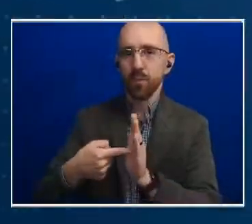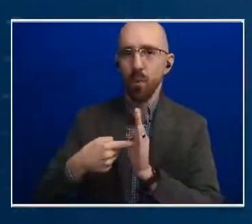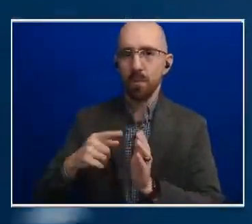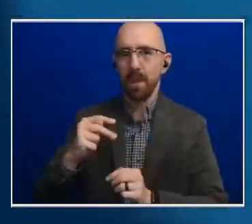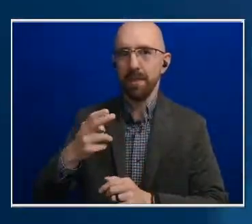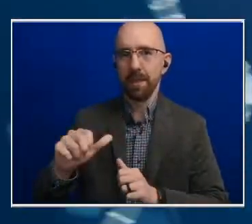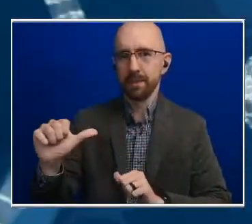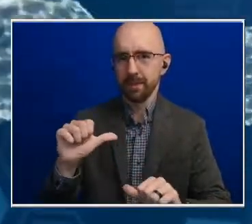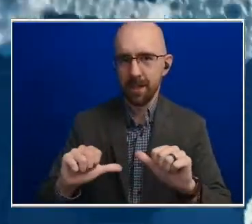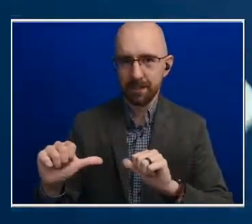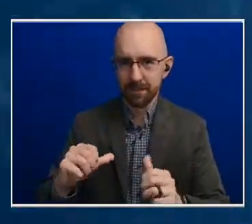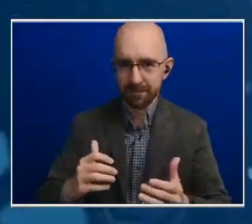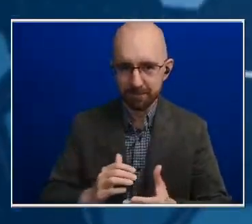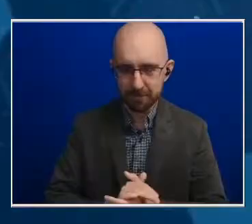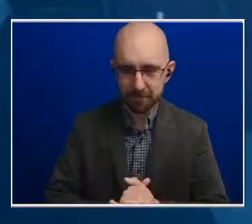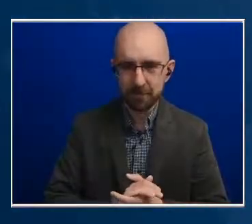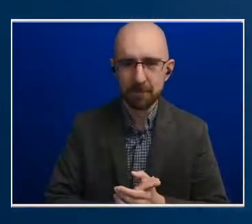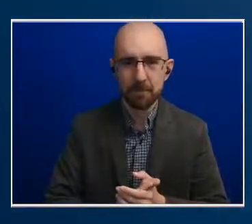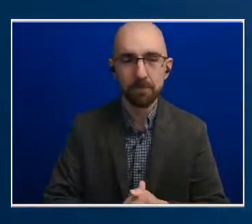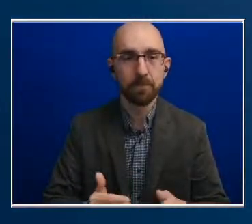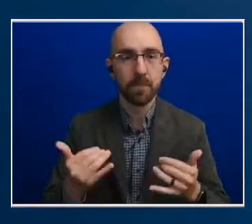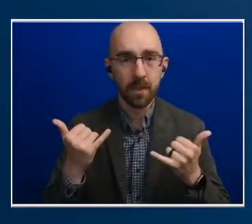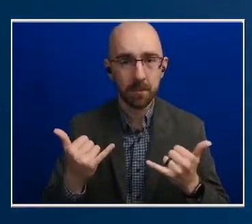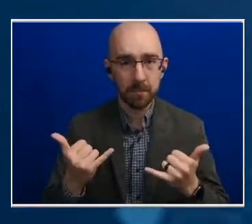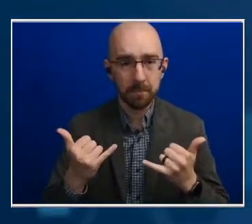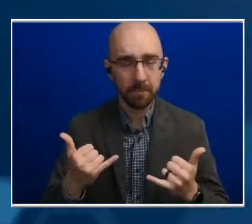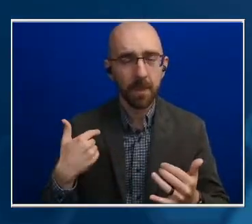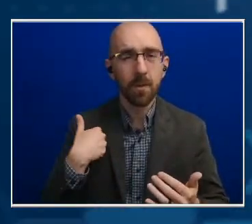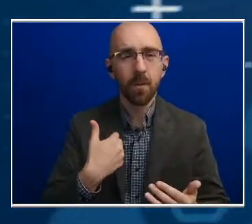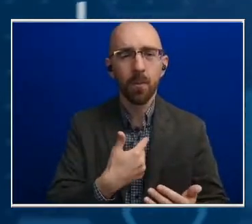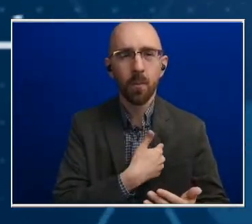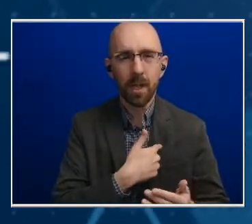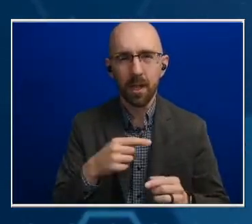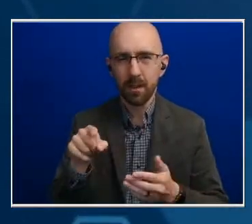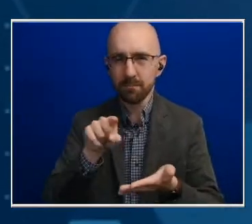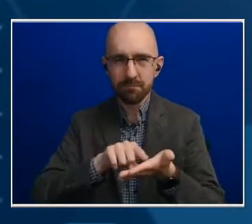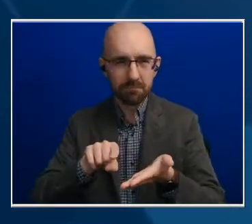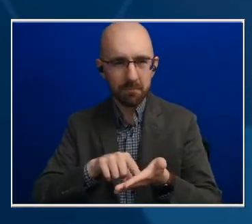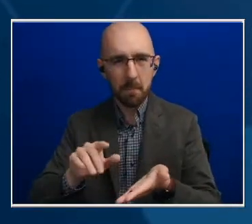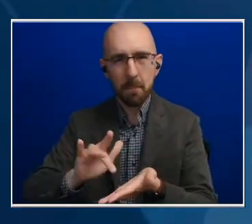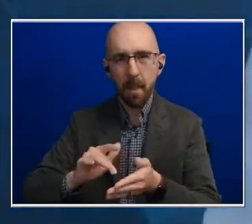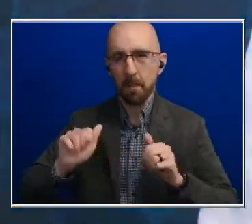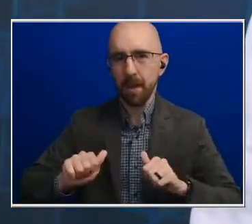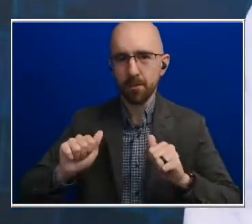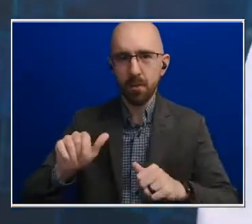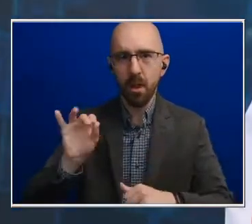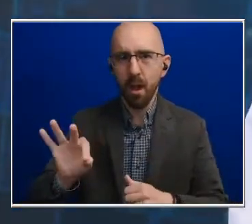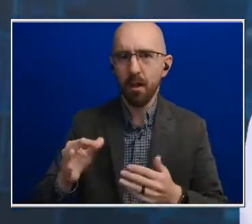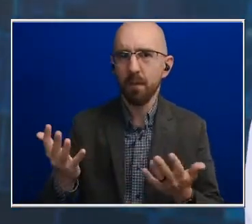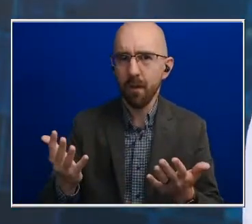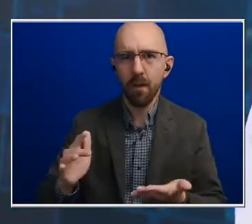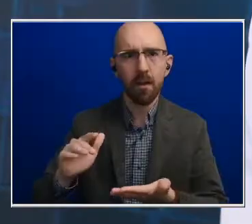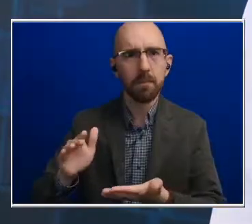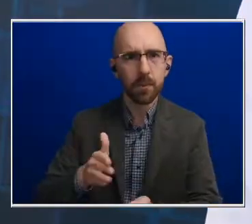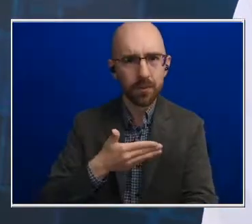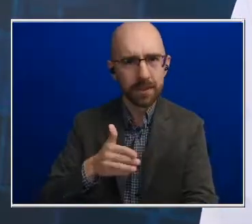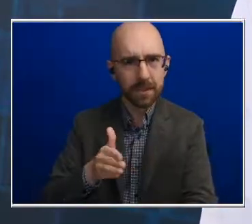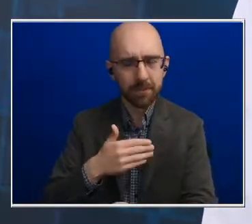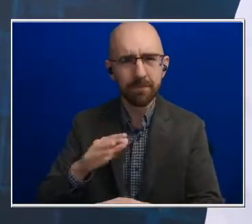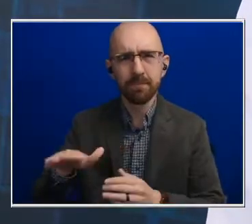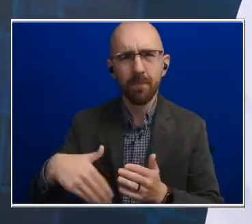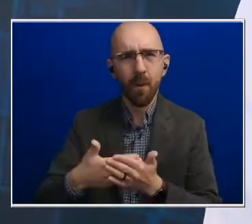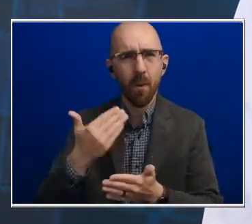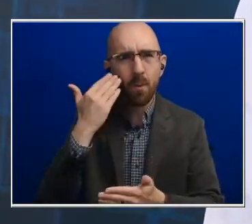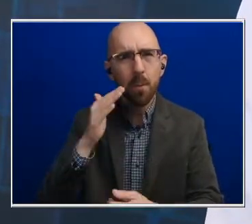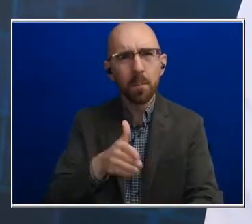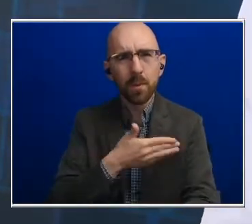Science. Today, we're exploring the medical potential of music. Now, we all know music makes you feel something.